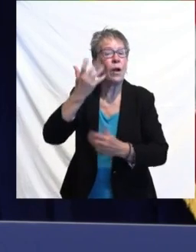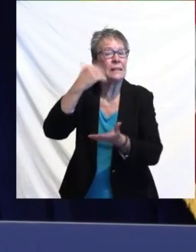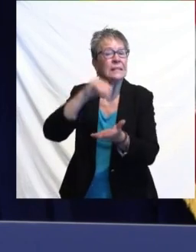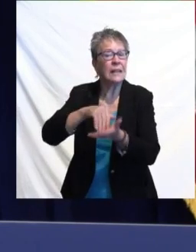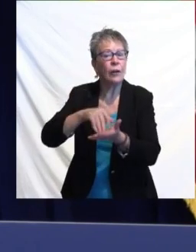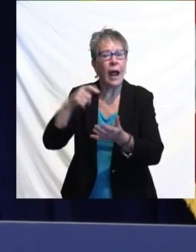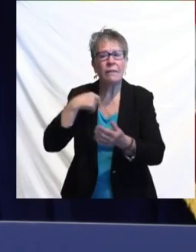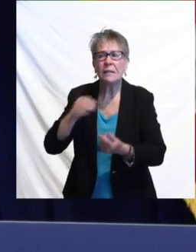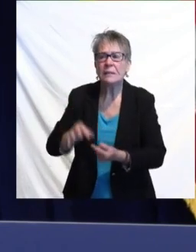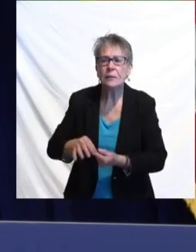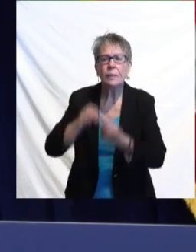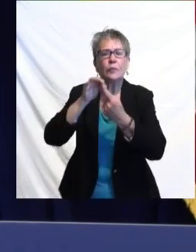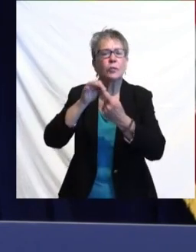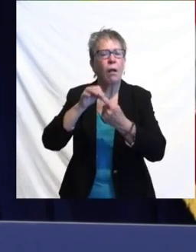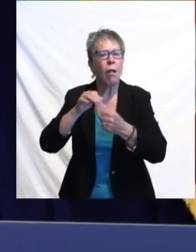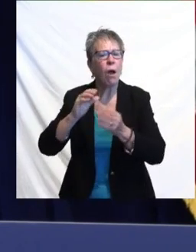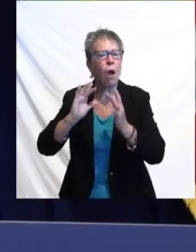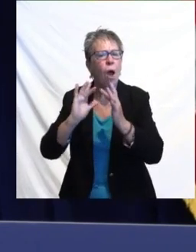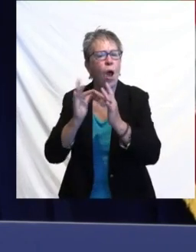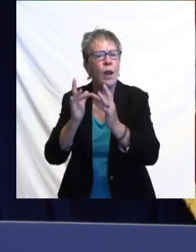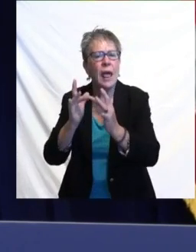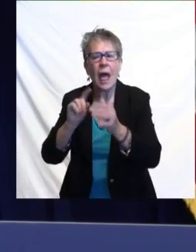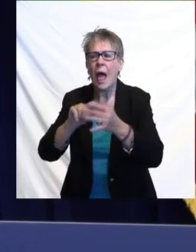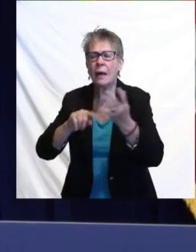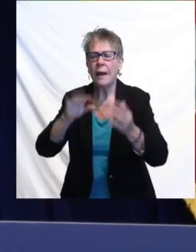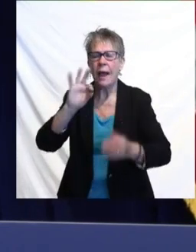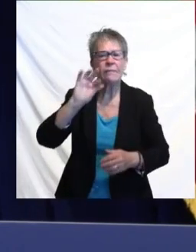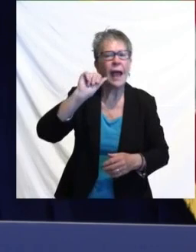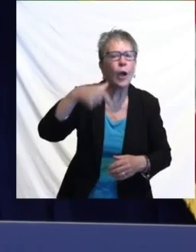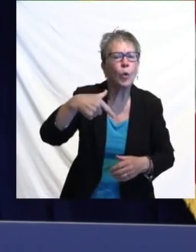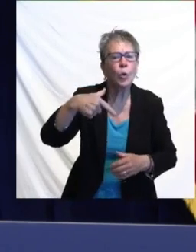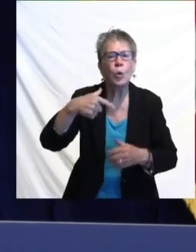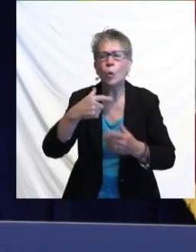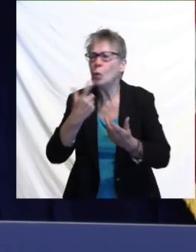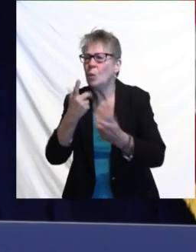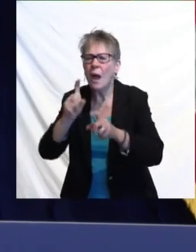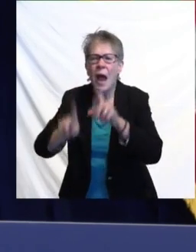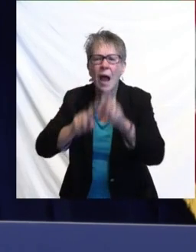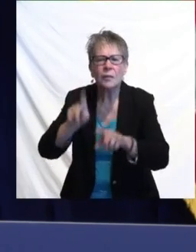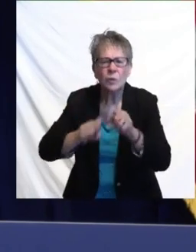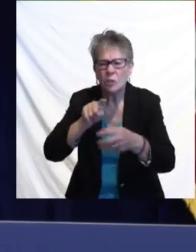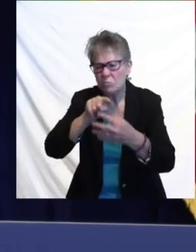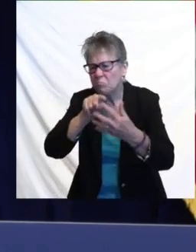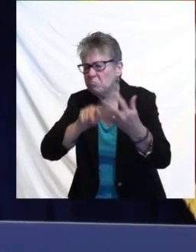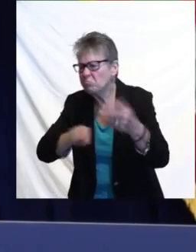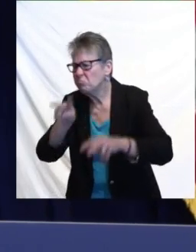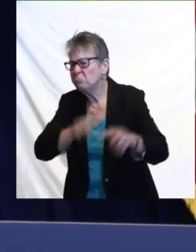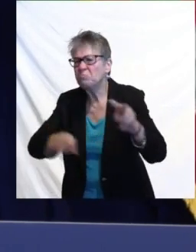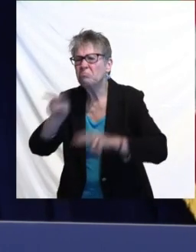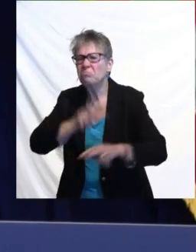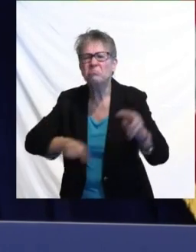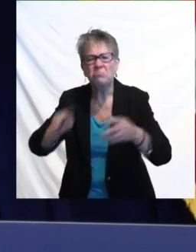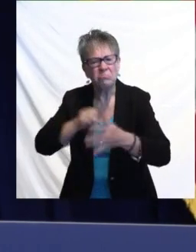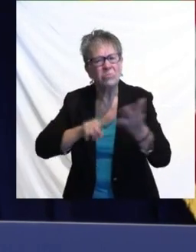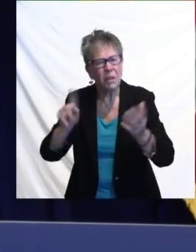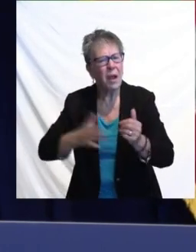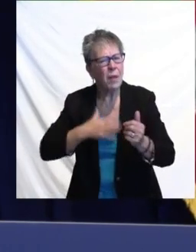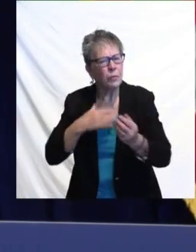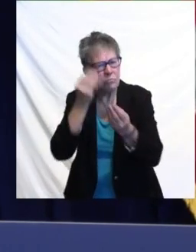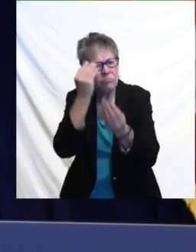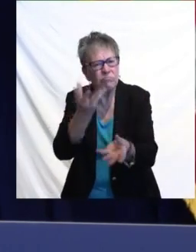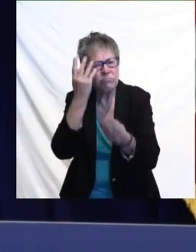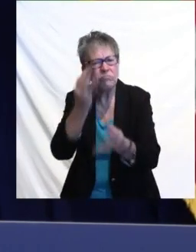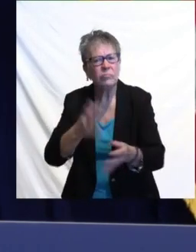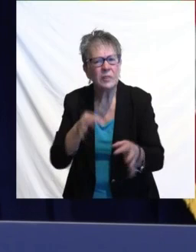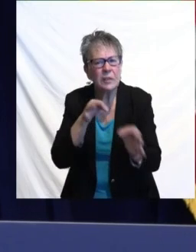boosters. Science magazine just recently released data showing declining immunity over time, demonstrating the need to